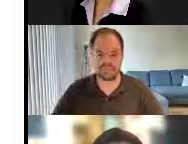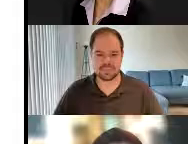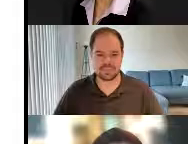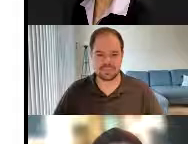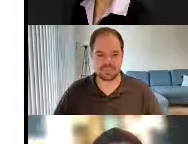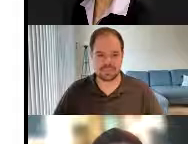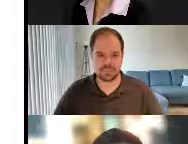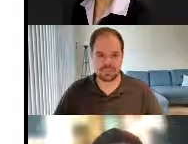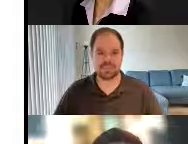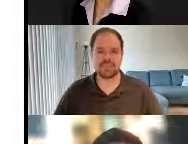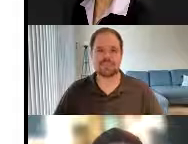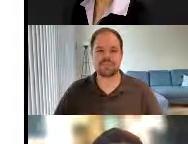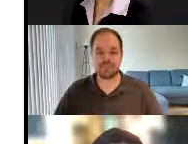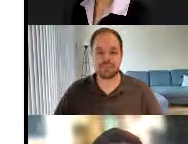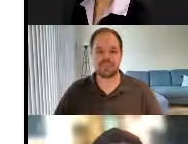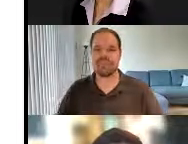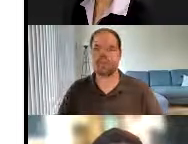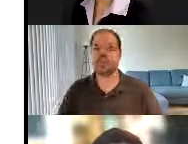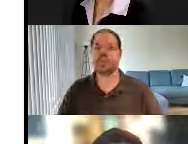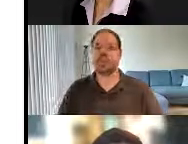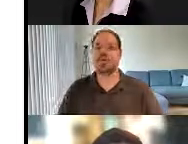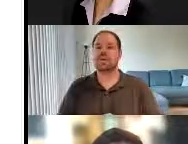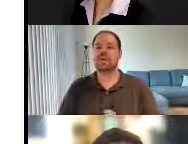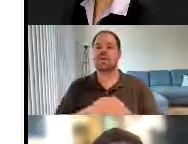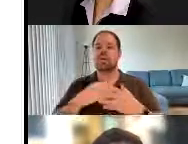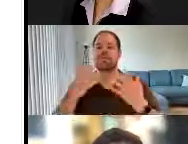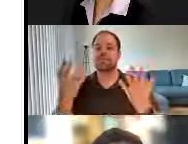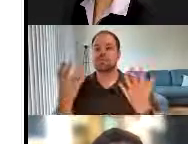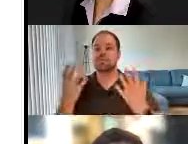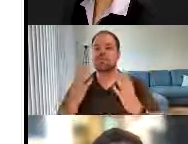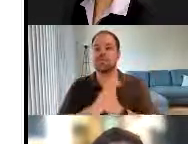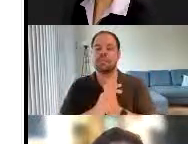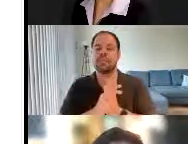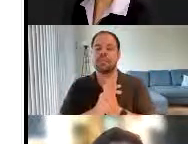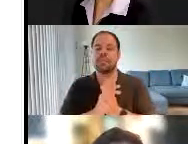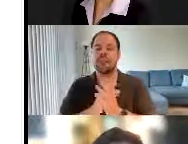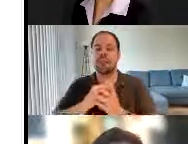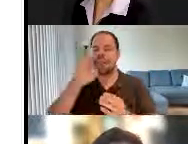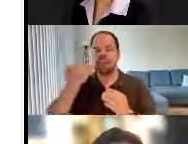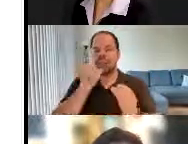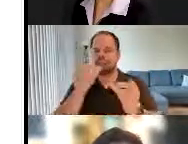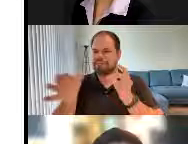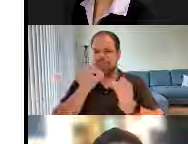providers in those hospital environments because they are having to triage and prioritize.